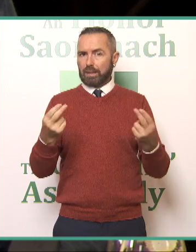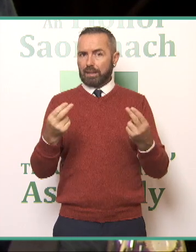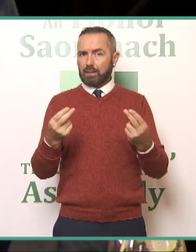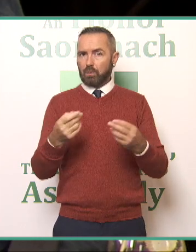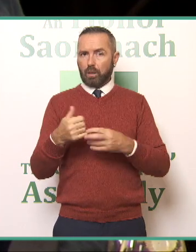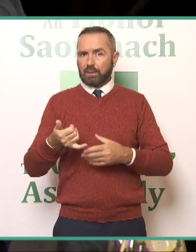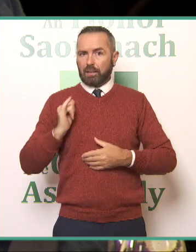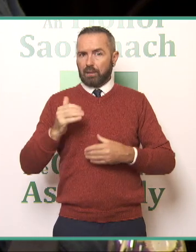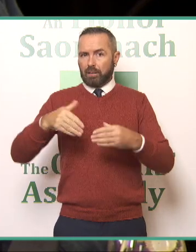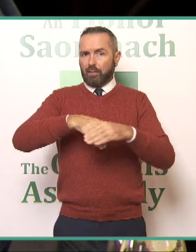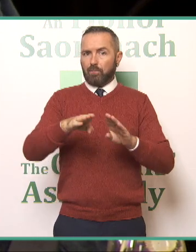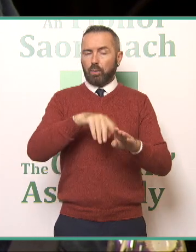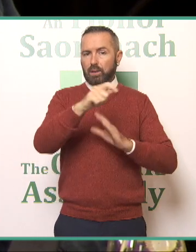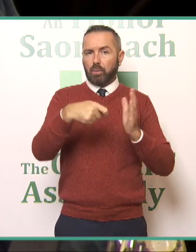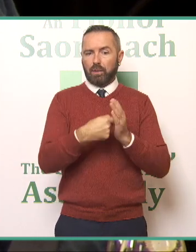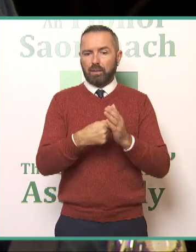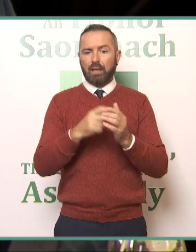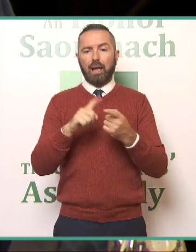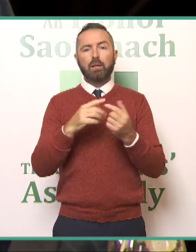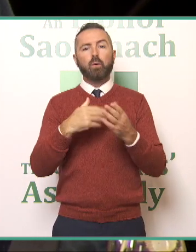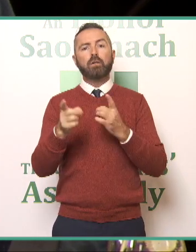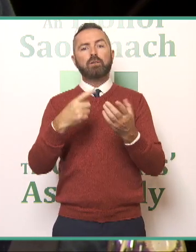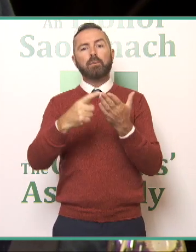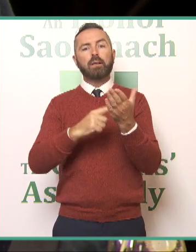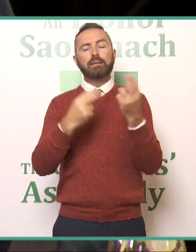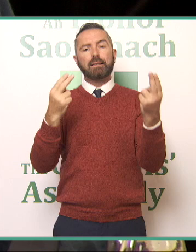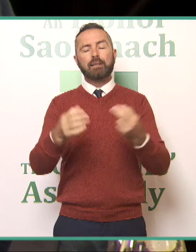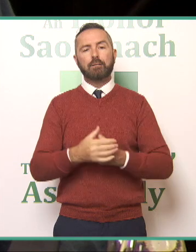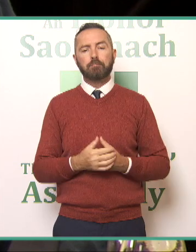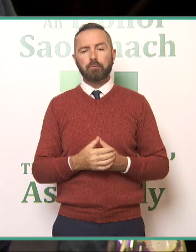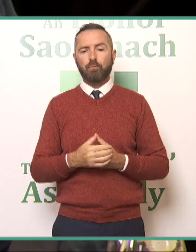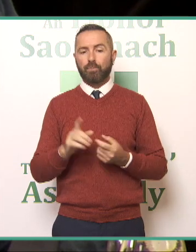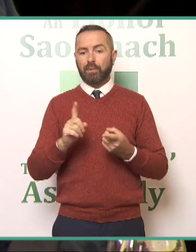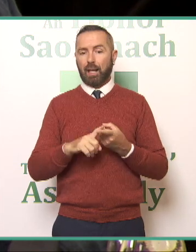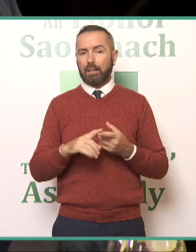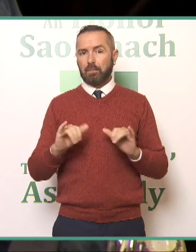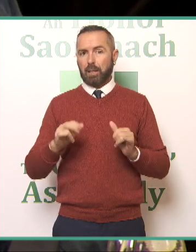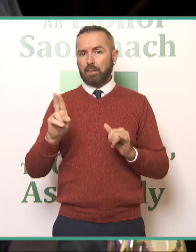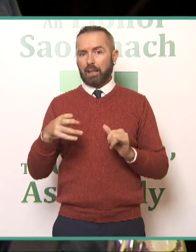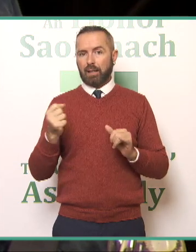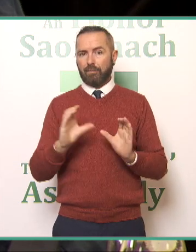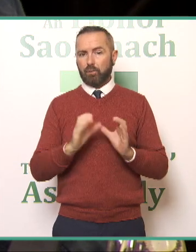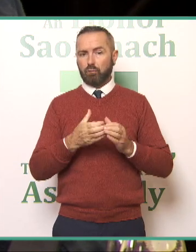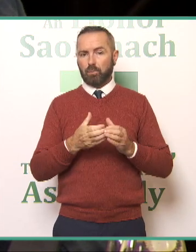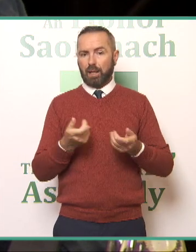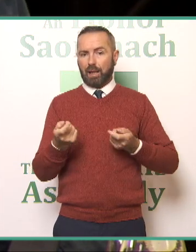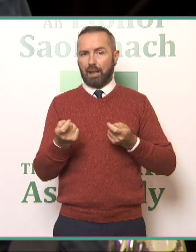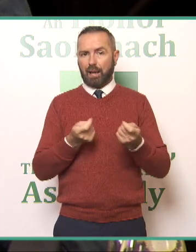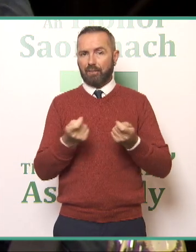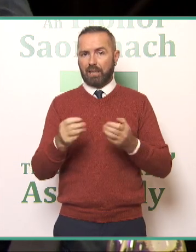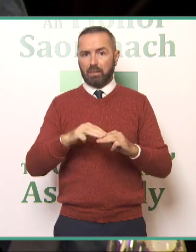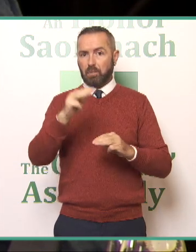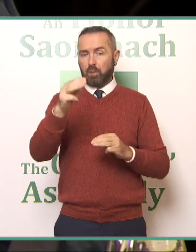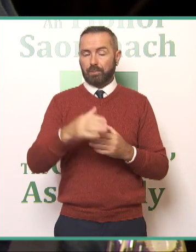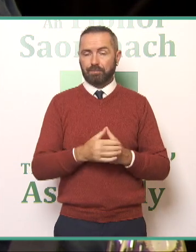or does the policy need? And could we have, for instance, group applications more or something like that?